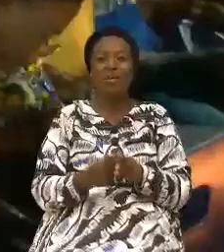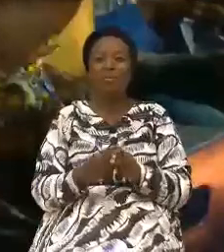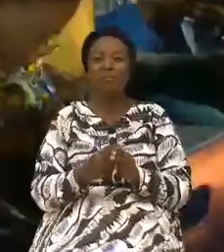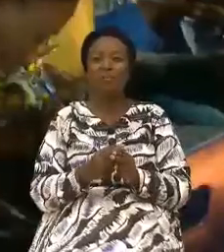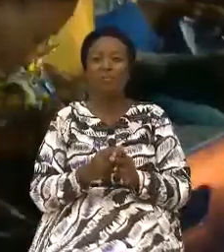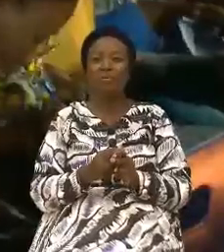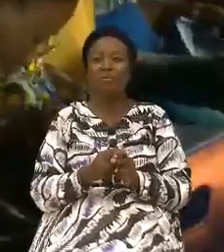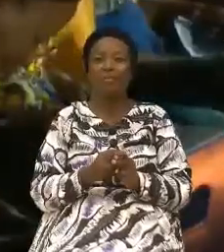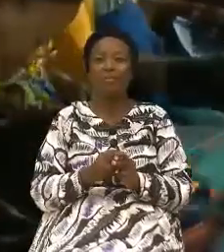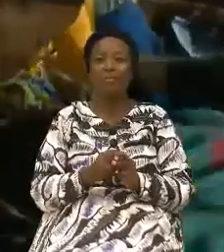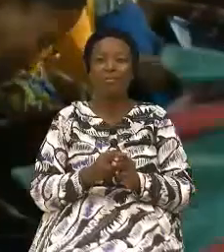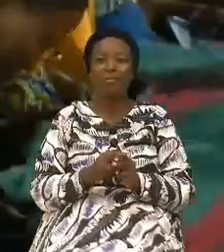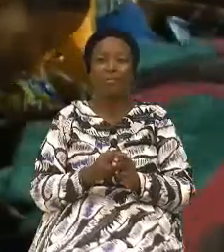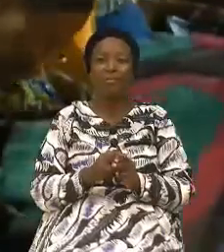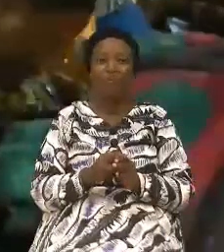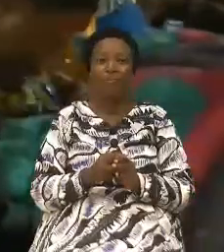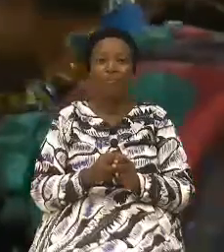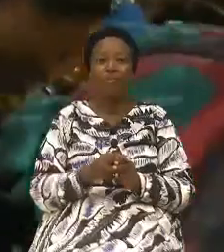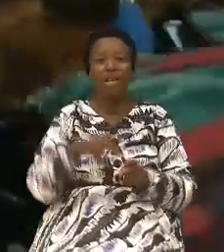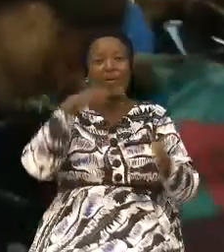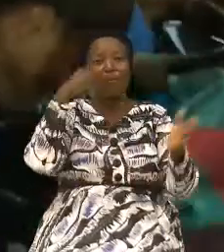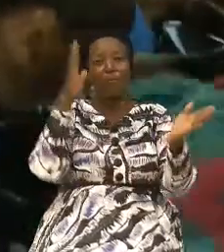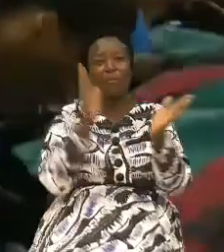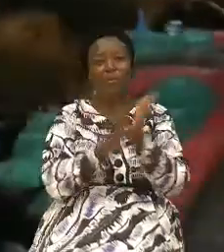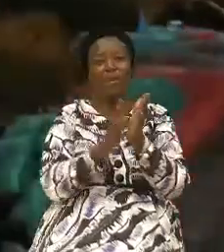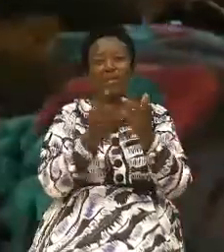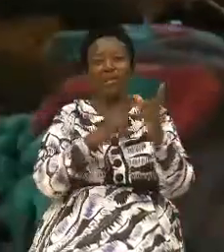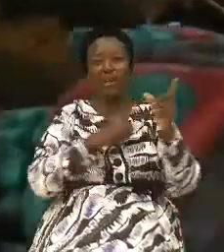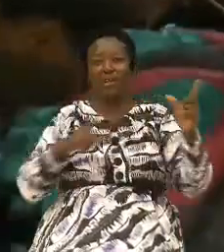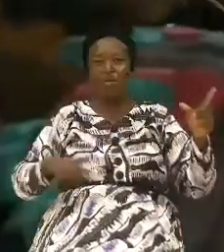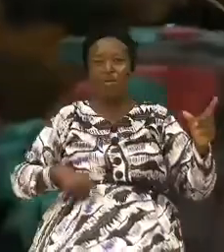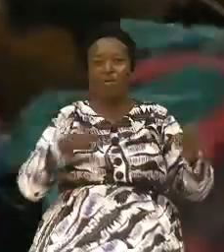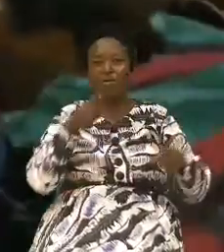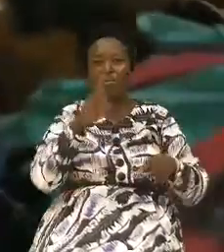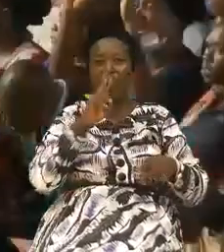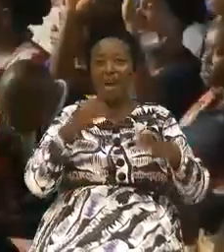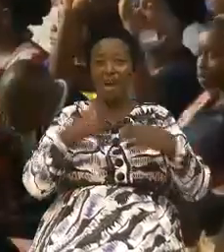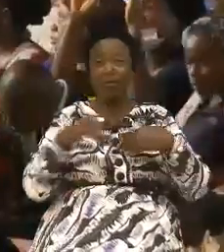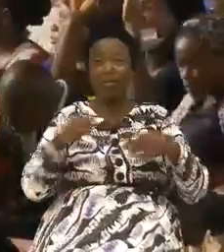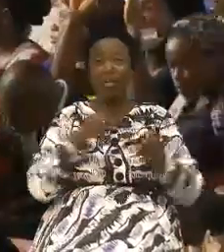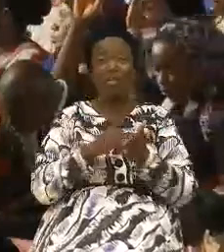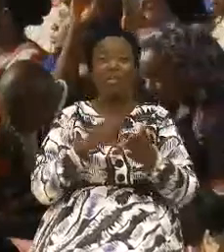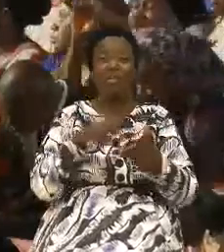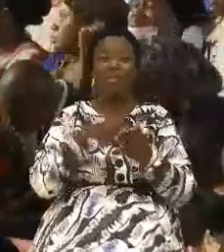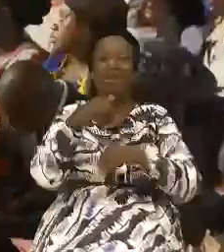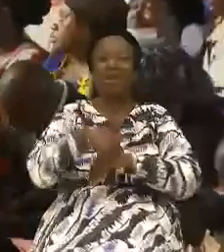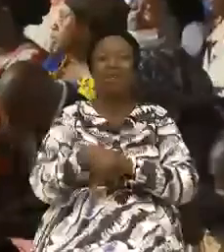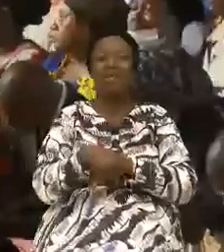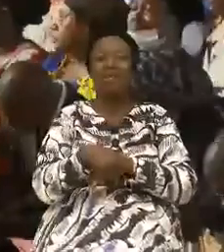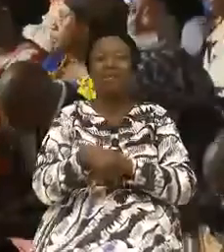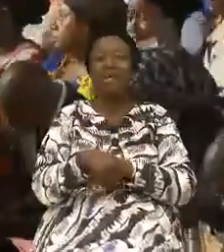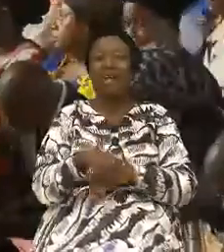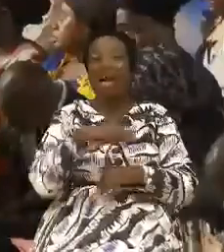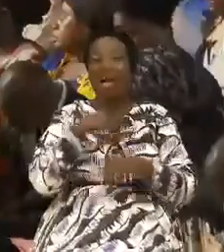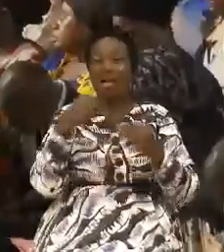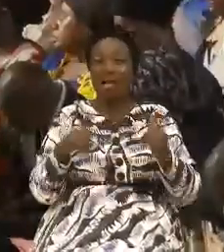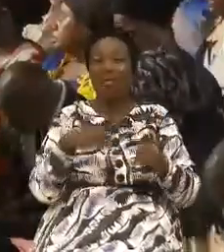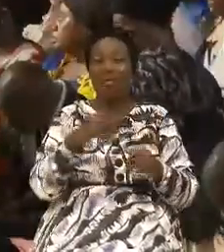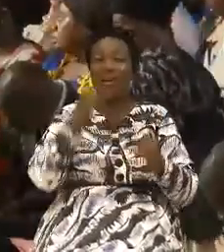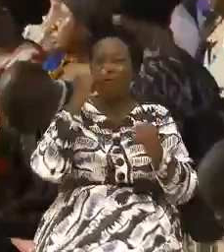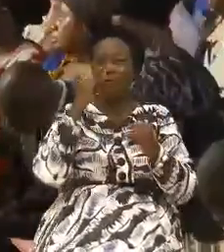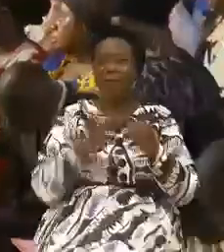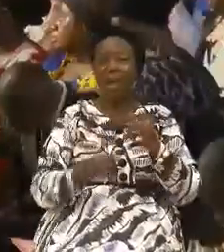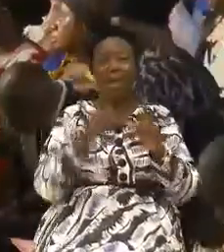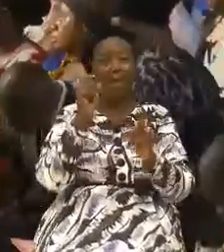name. Praise the Lord, you are having it right. And now the final